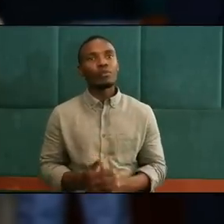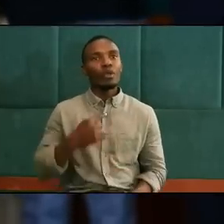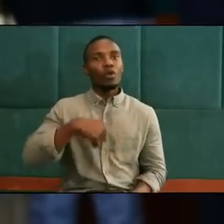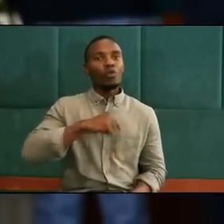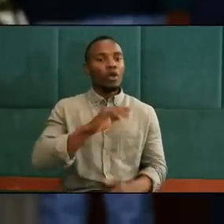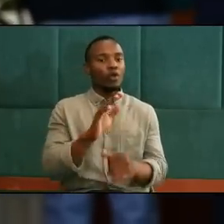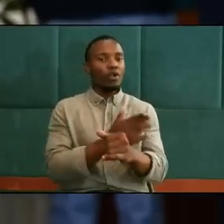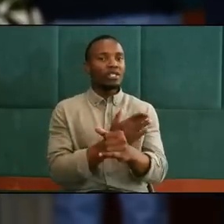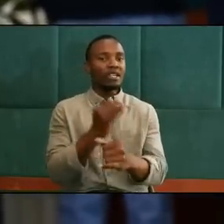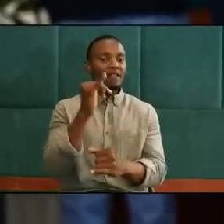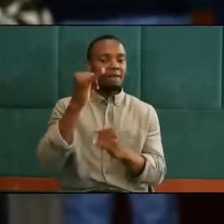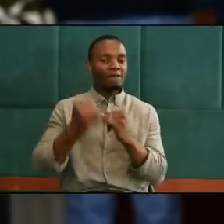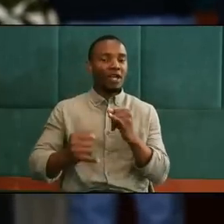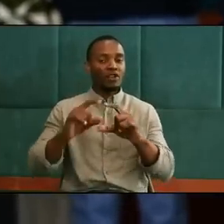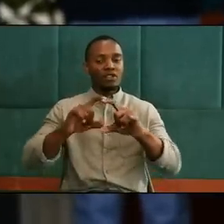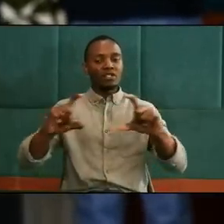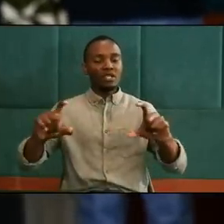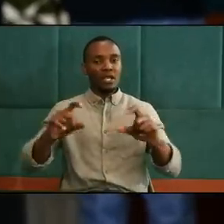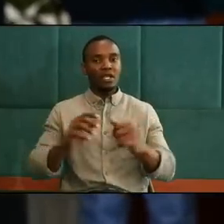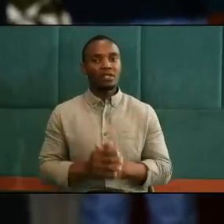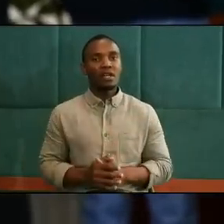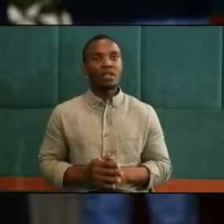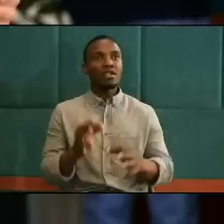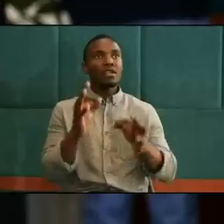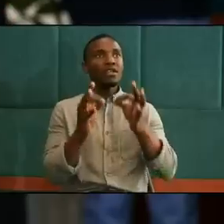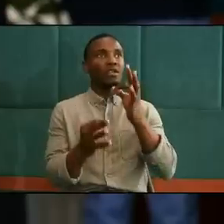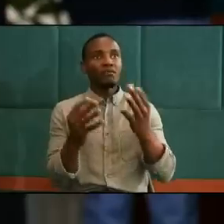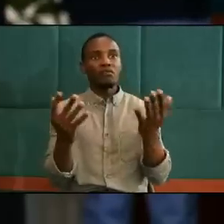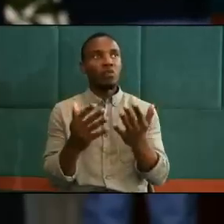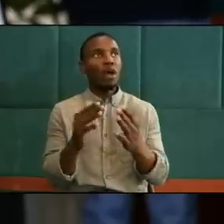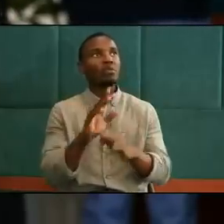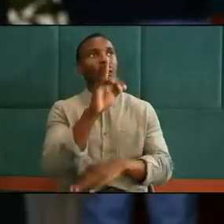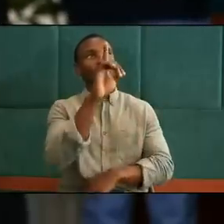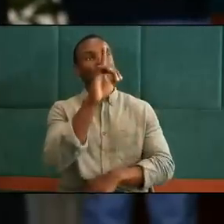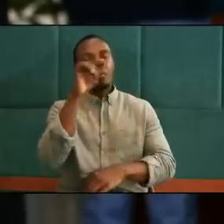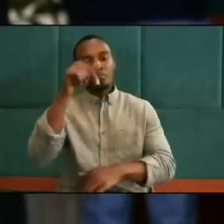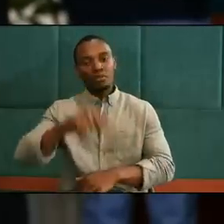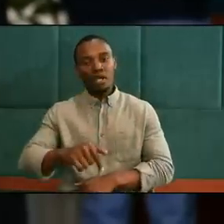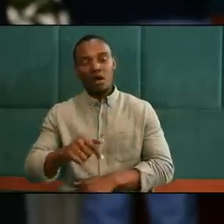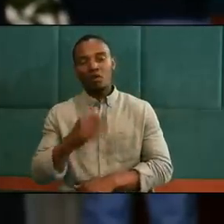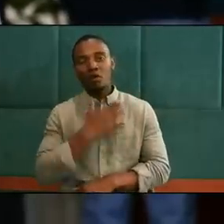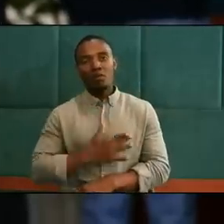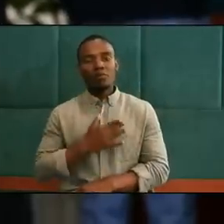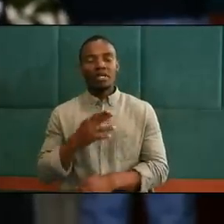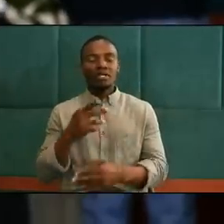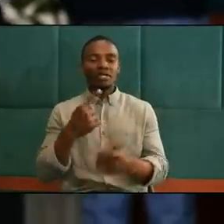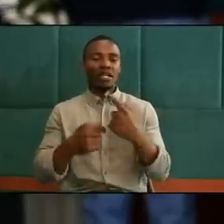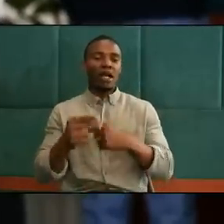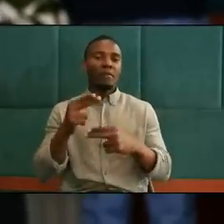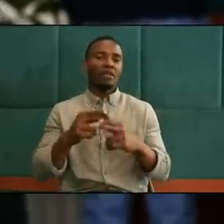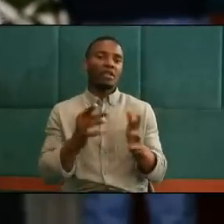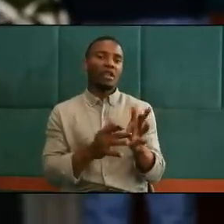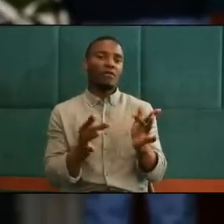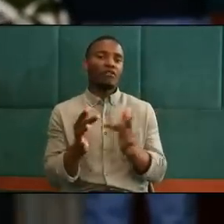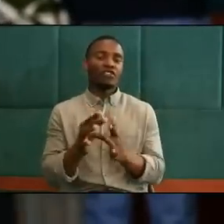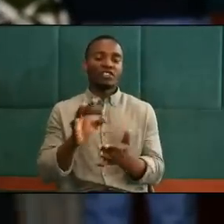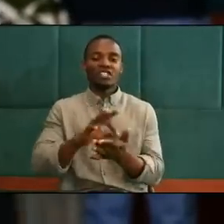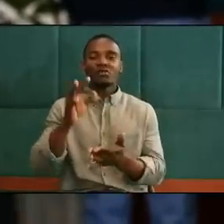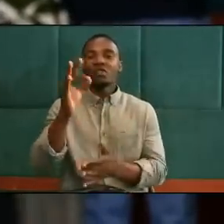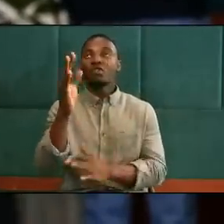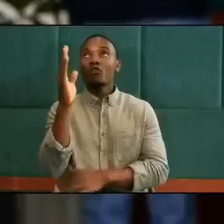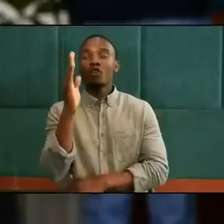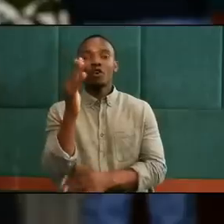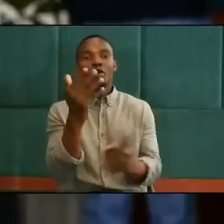that last stanza. Whether you're on the balcony or you're on the back, in the name of Jesus, come. The Spirit of God brought you here